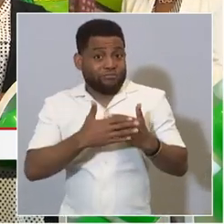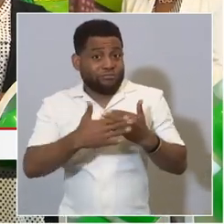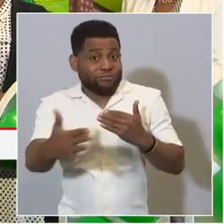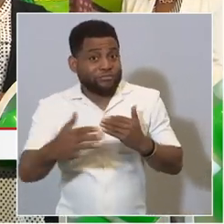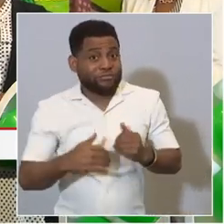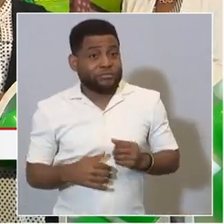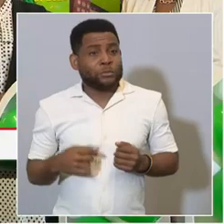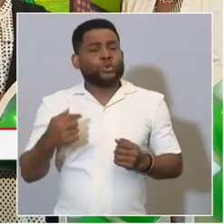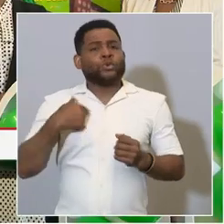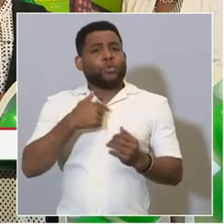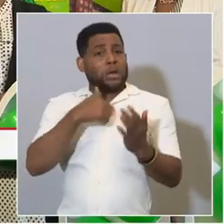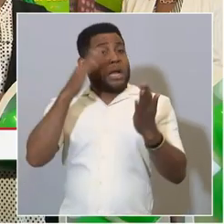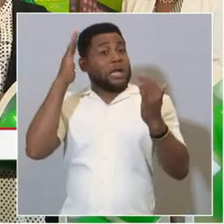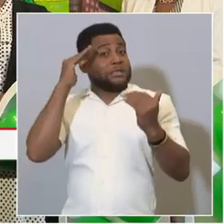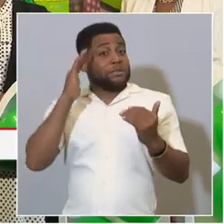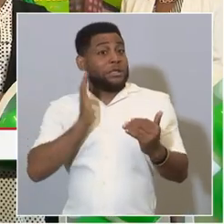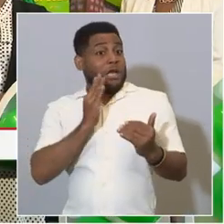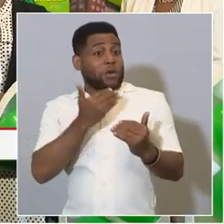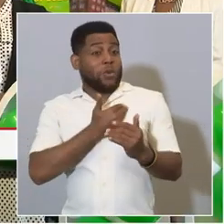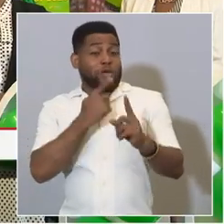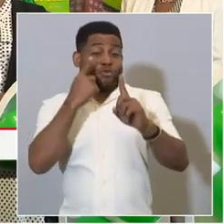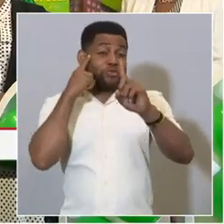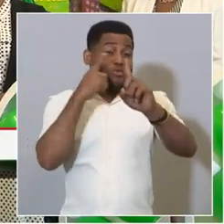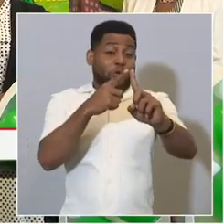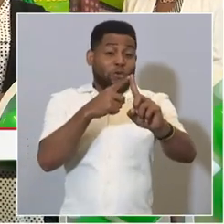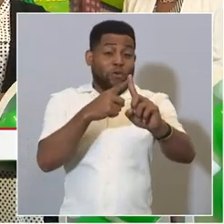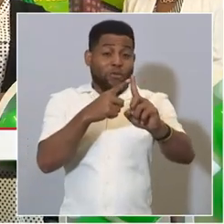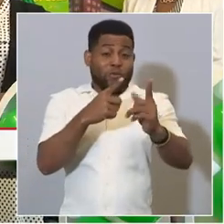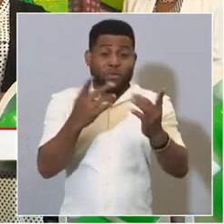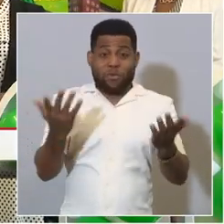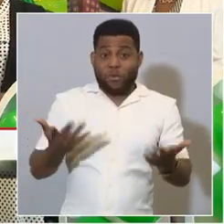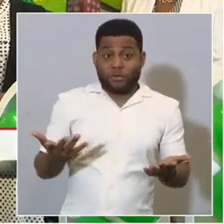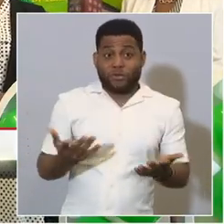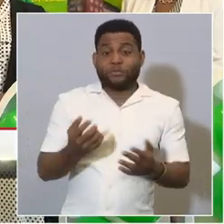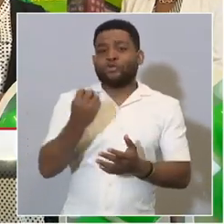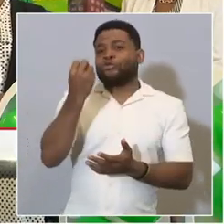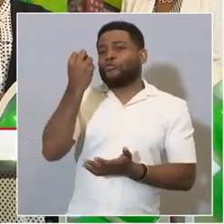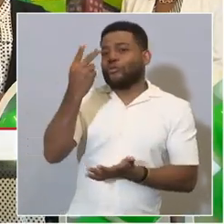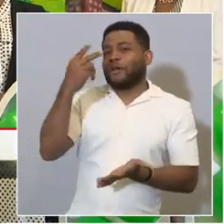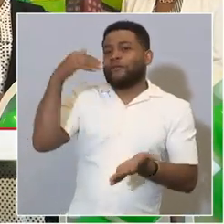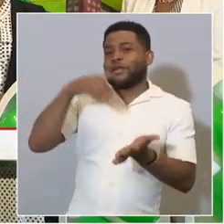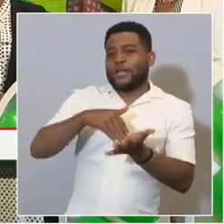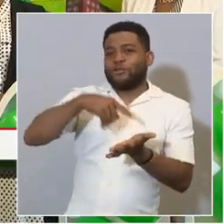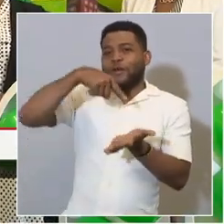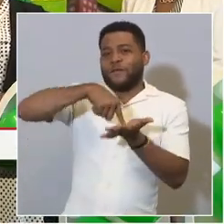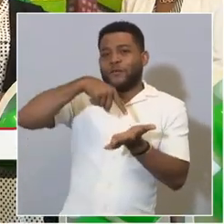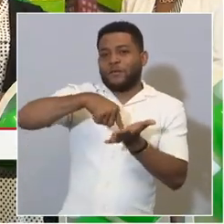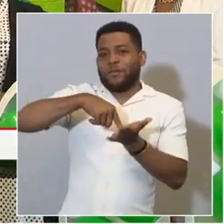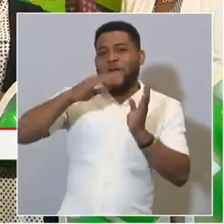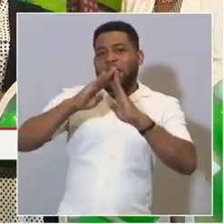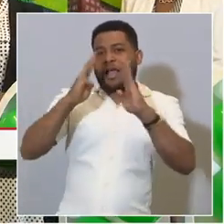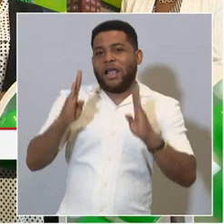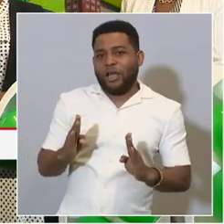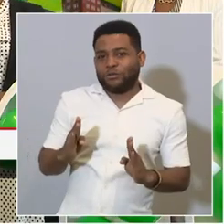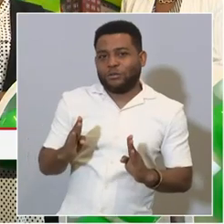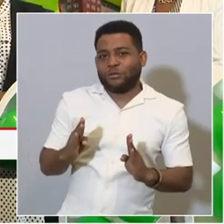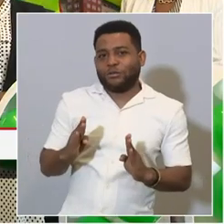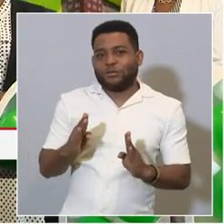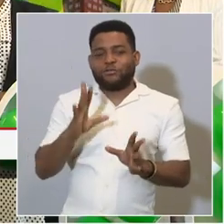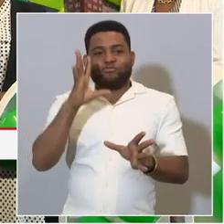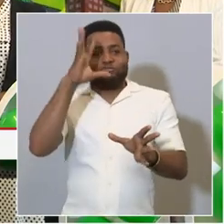our goal, our sub-goal of 12,000 affordable homes within that 36,000